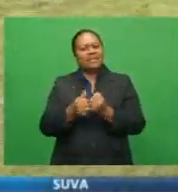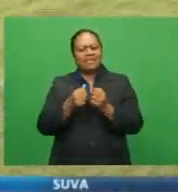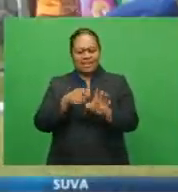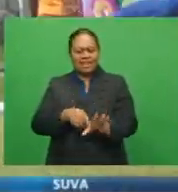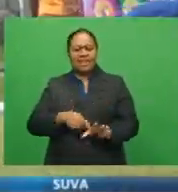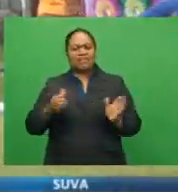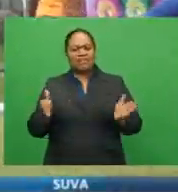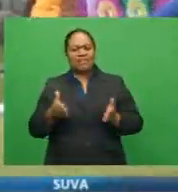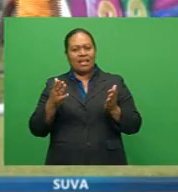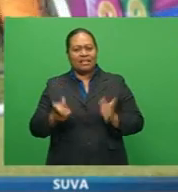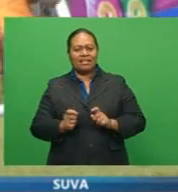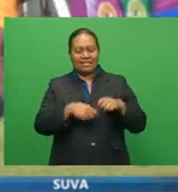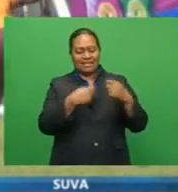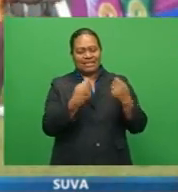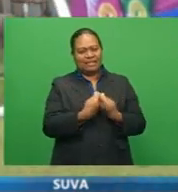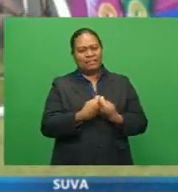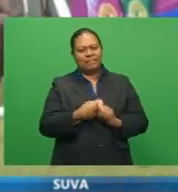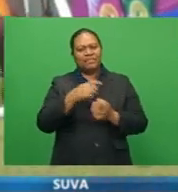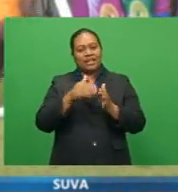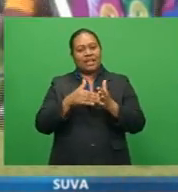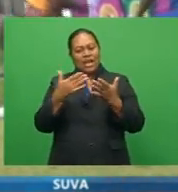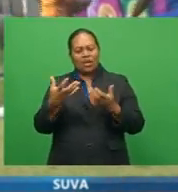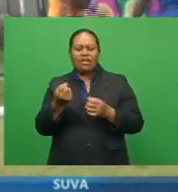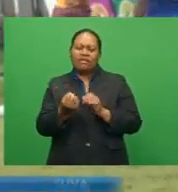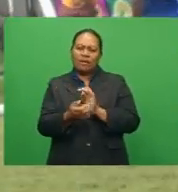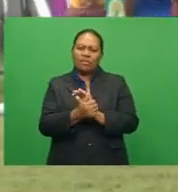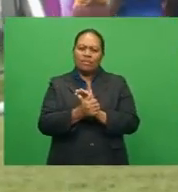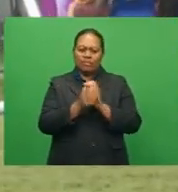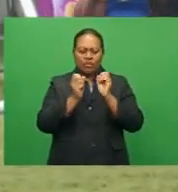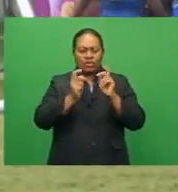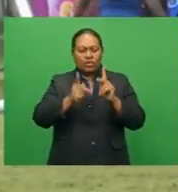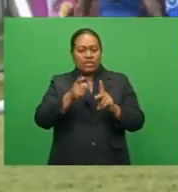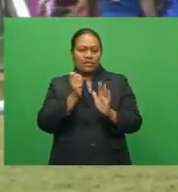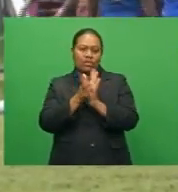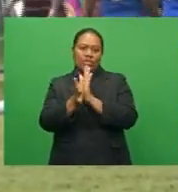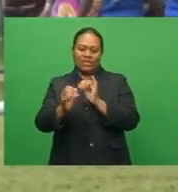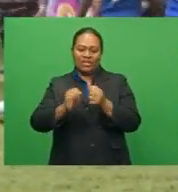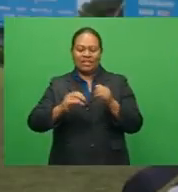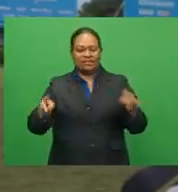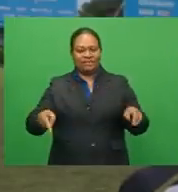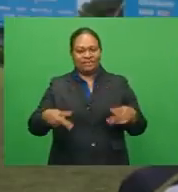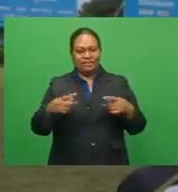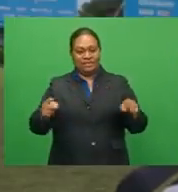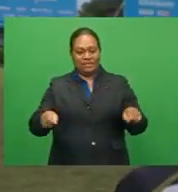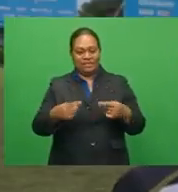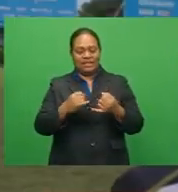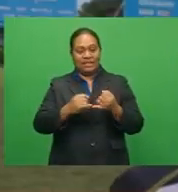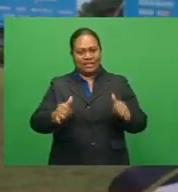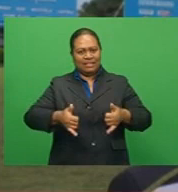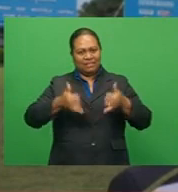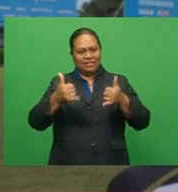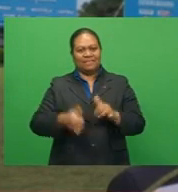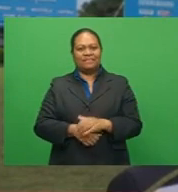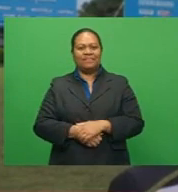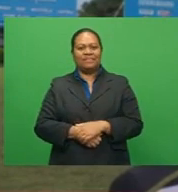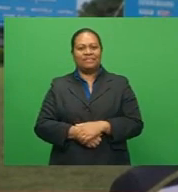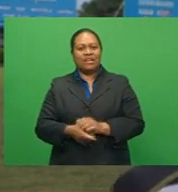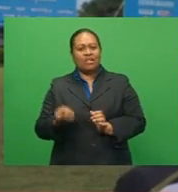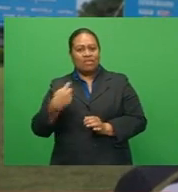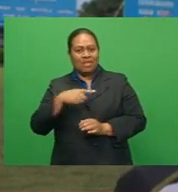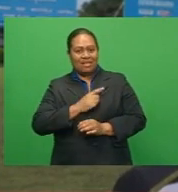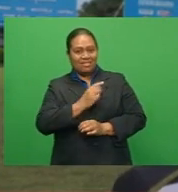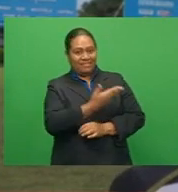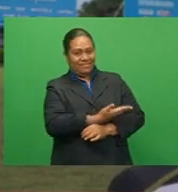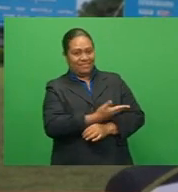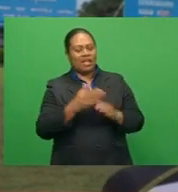Siri squad, but imagine the possibilities if they go all the way in the Skipper Cup this season. It will mean a lot for us young players